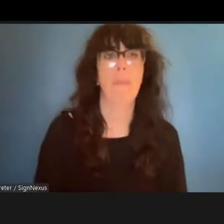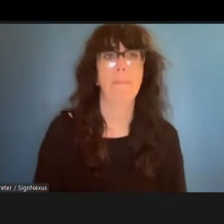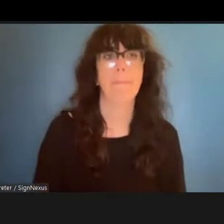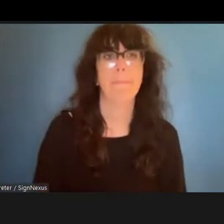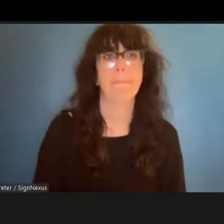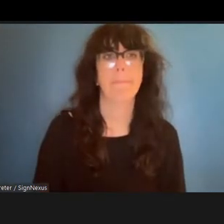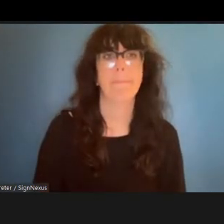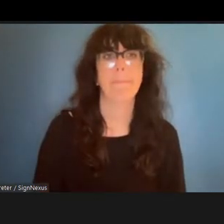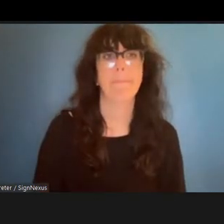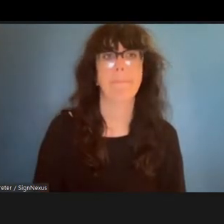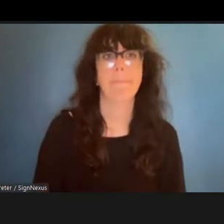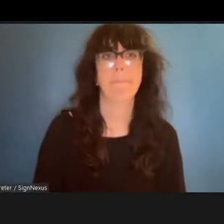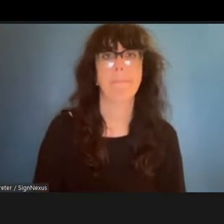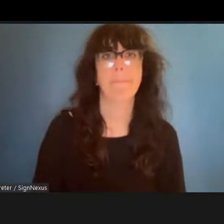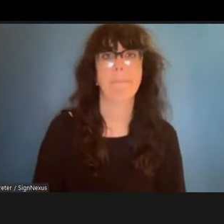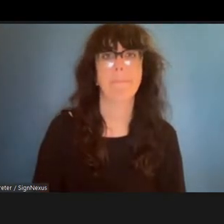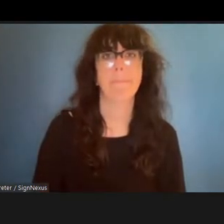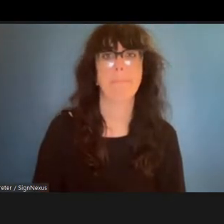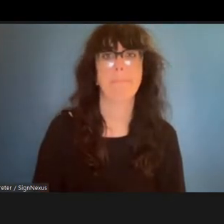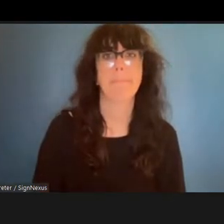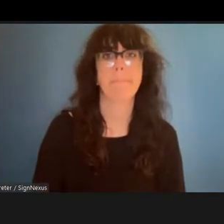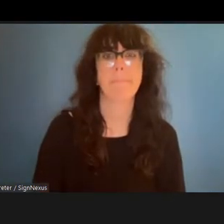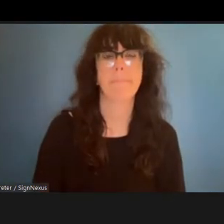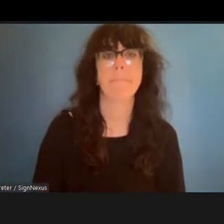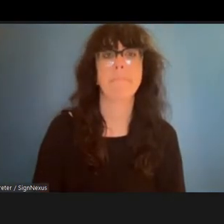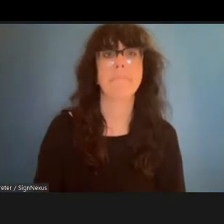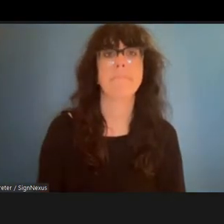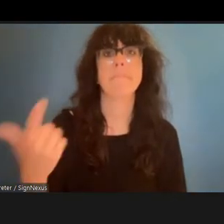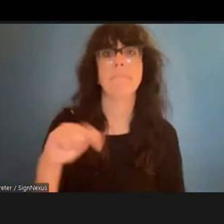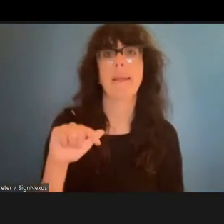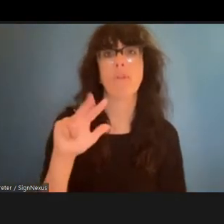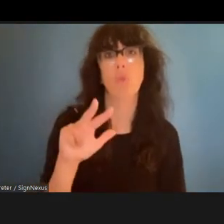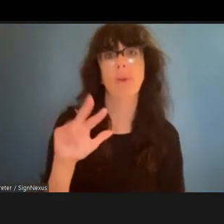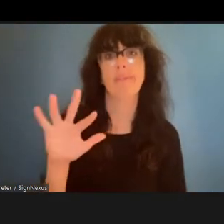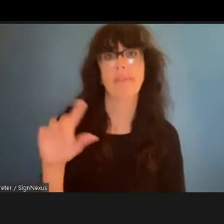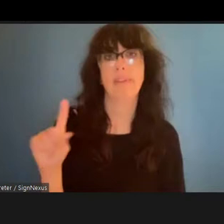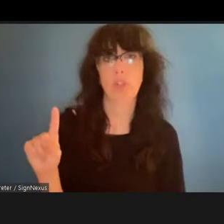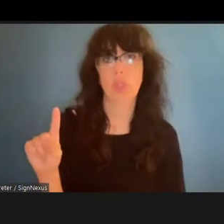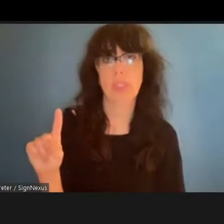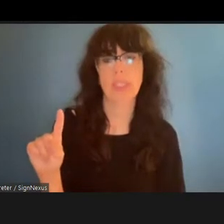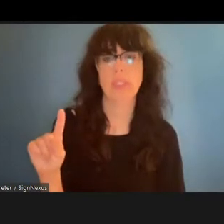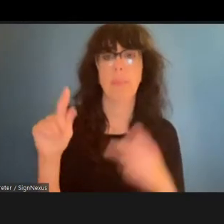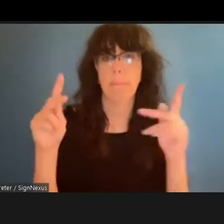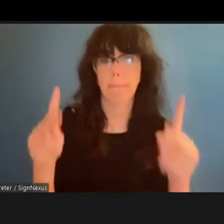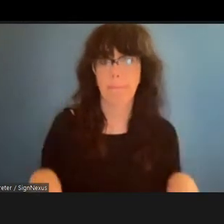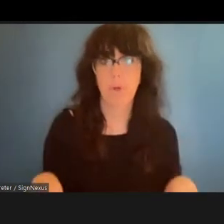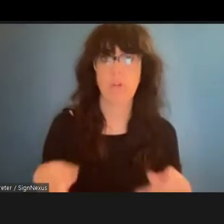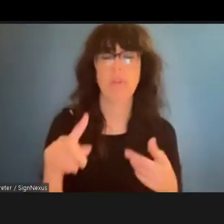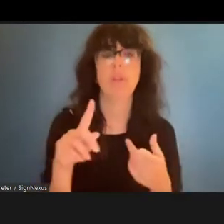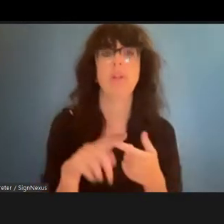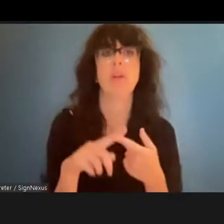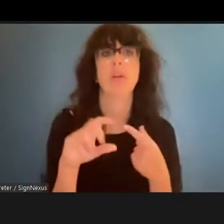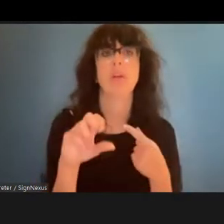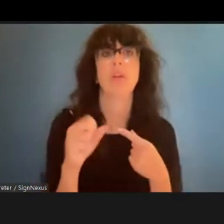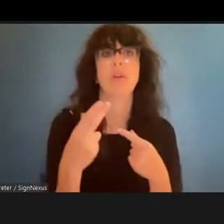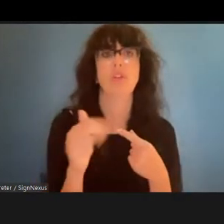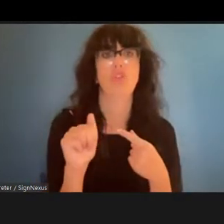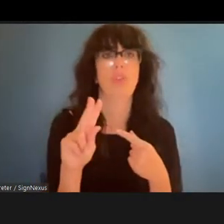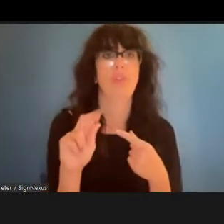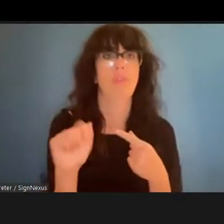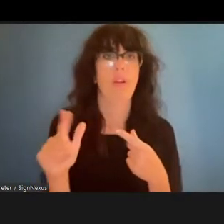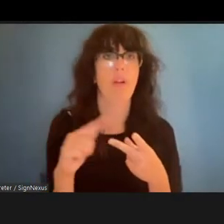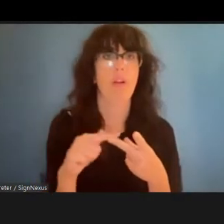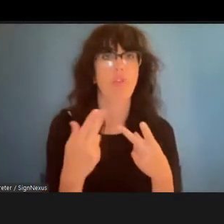the next speaker is the 351st sign up shamu avital to be followed by